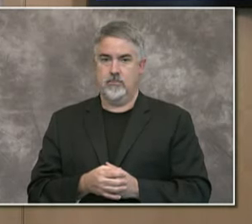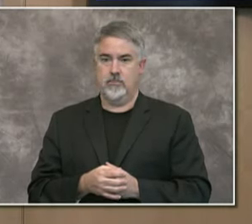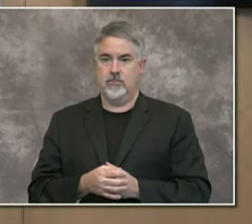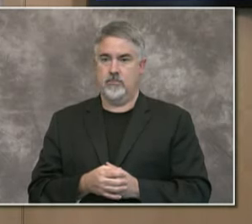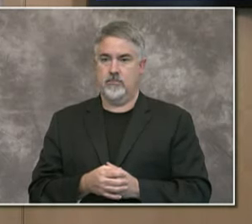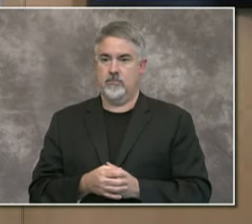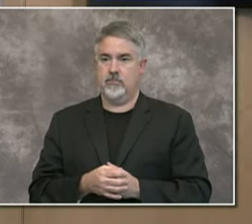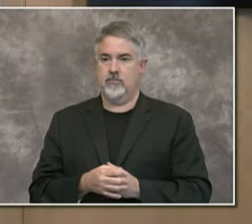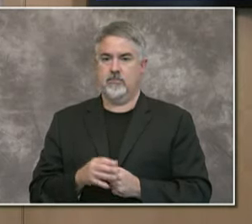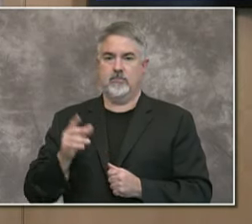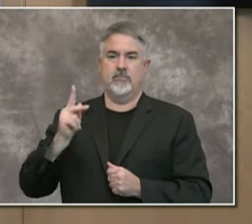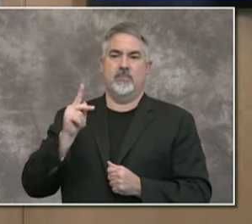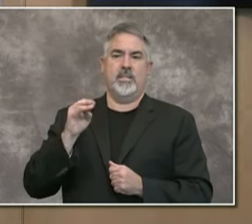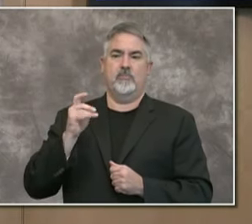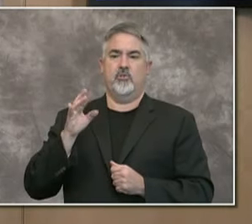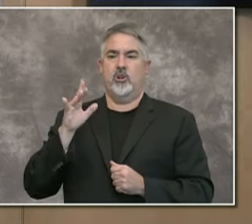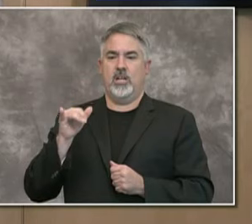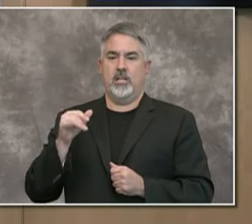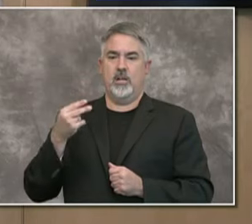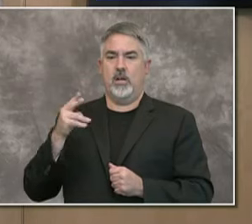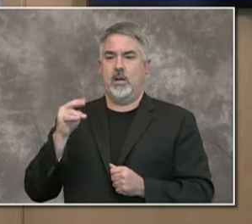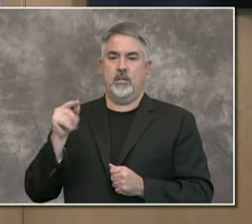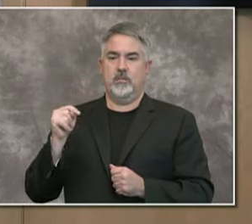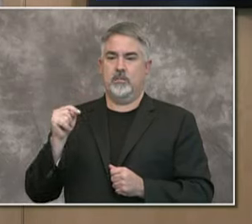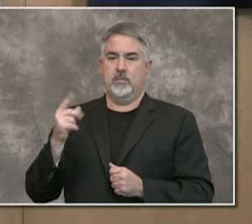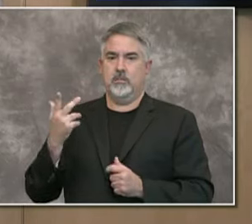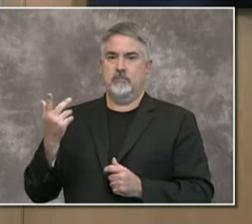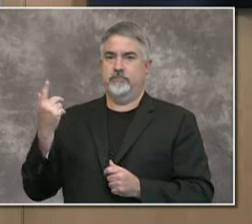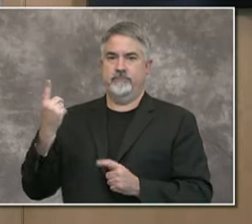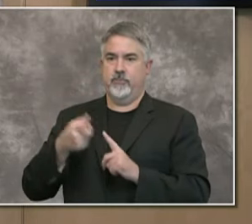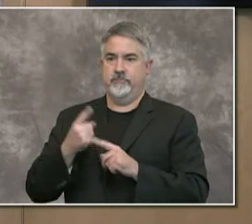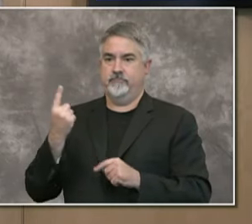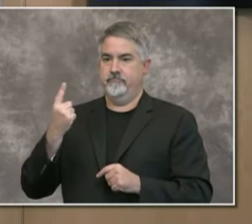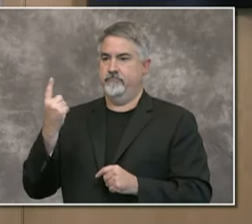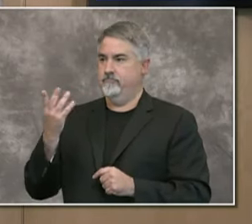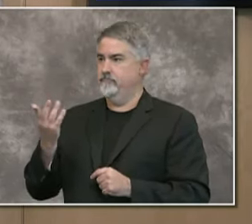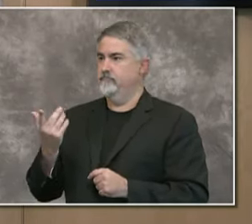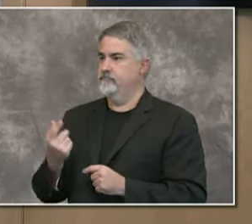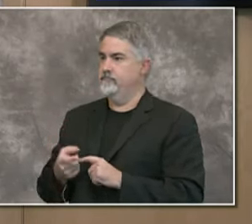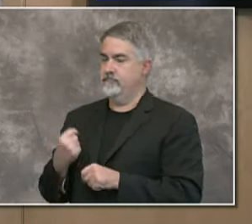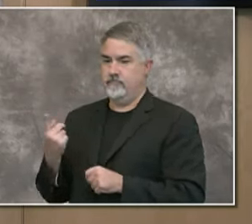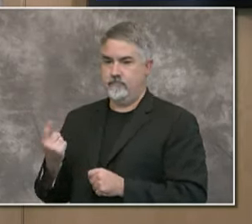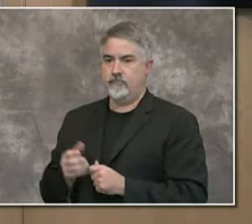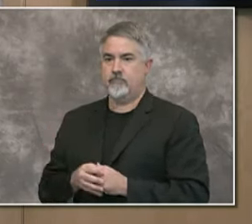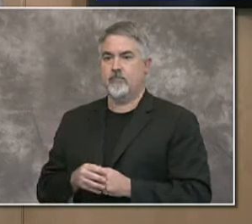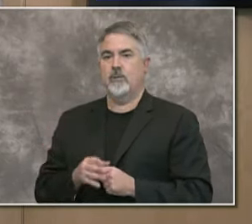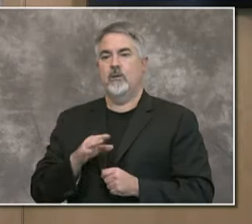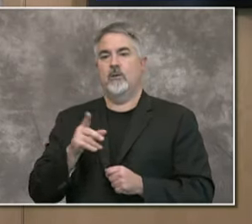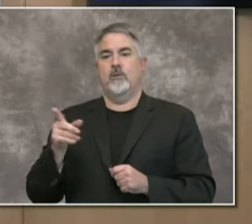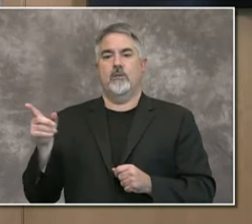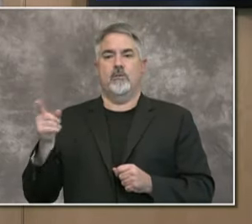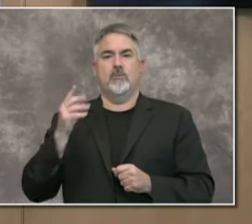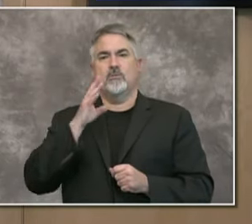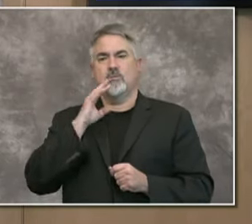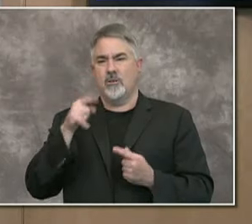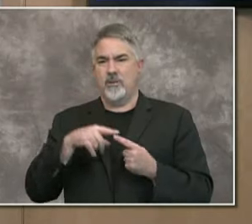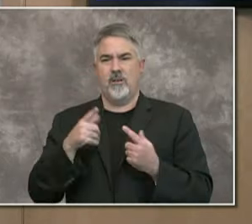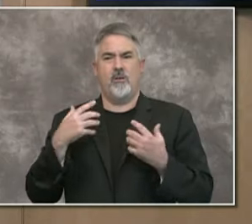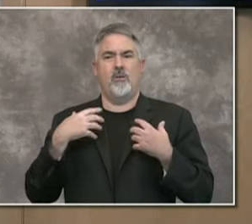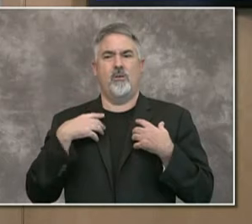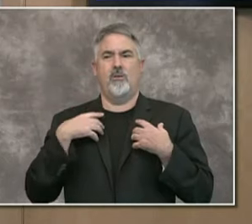Kimberly Hunt, thank you. Just following up on the recovered, and while I'm on the phone, I cannot see your